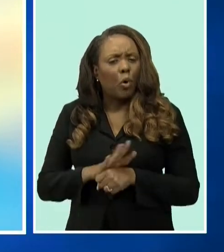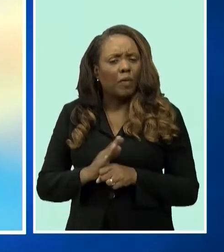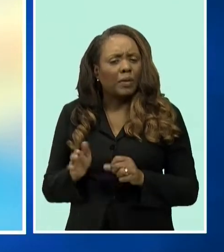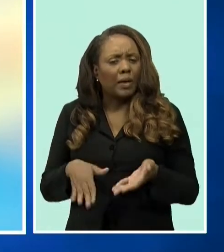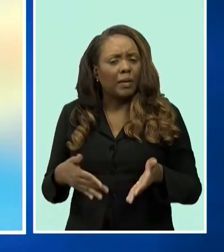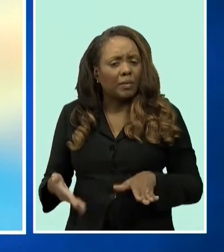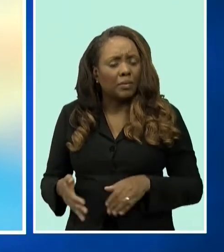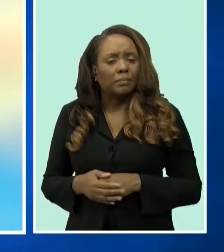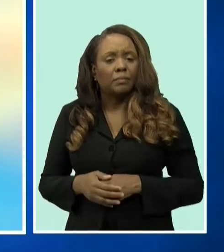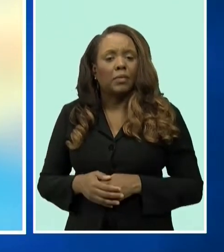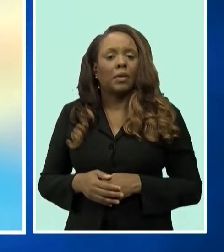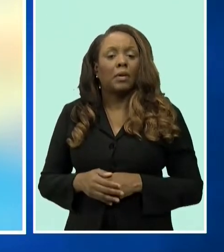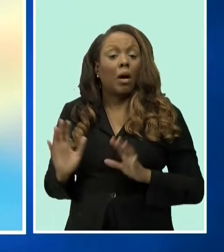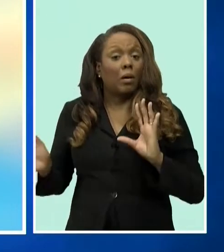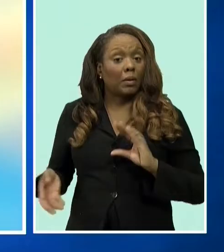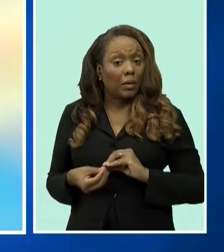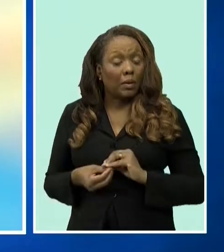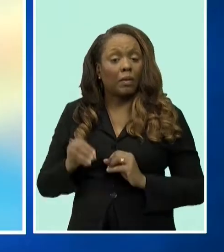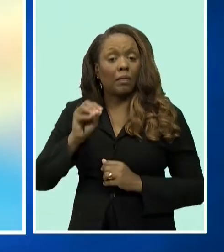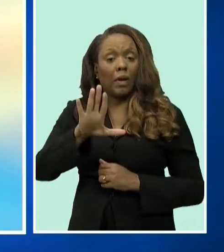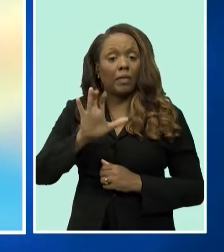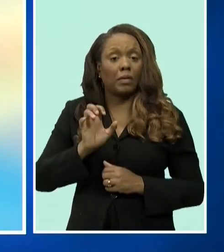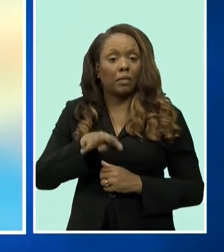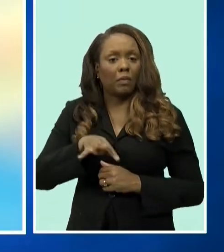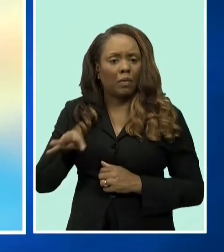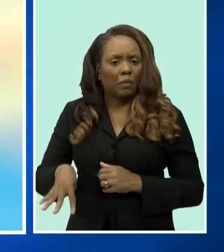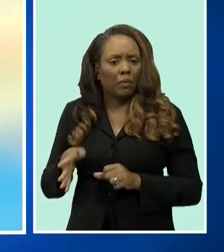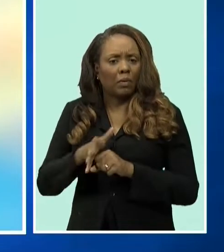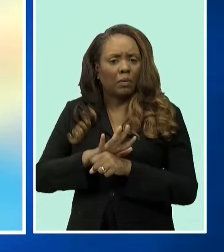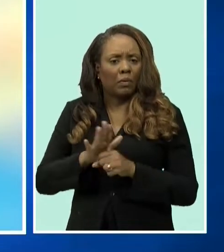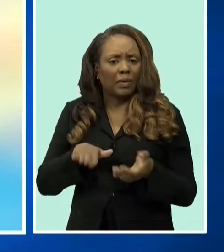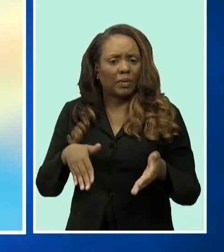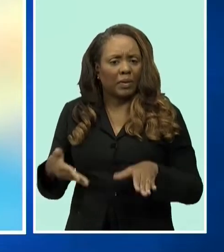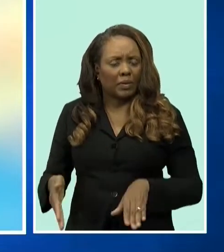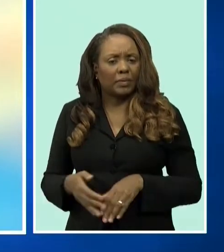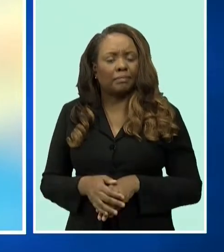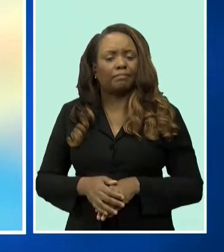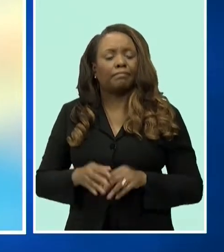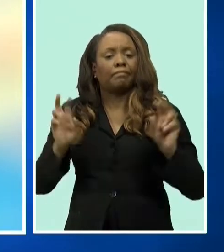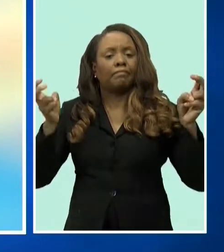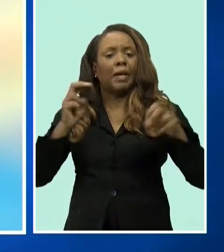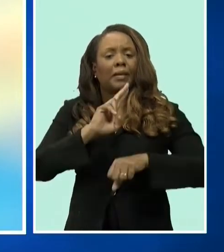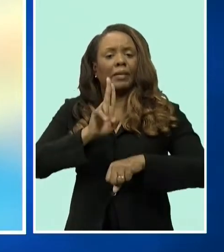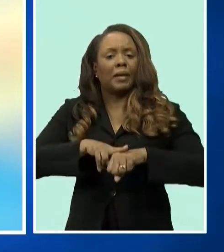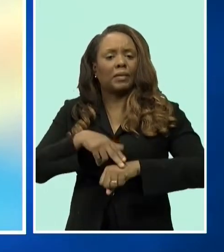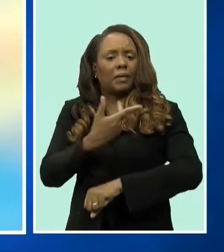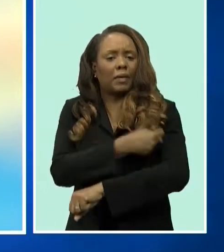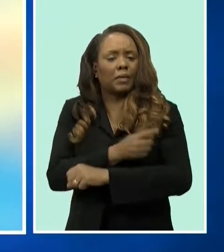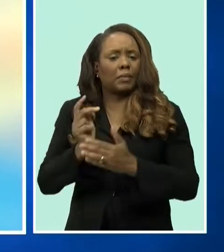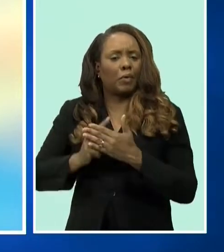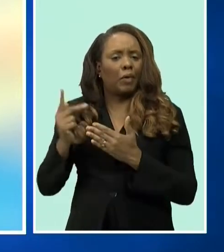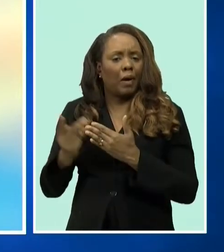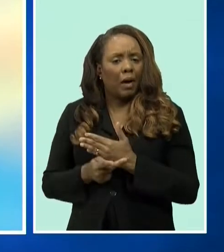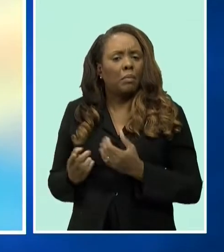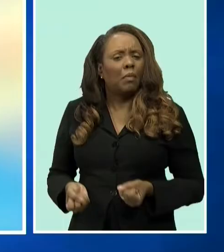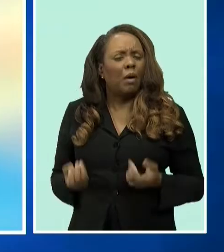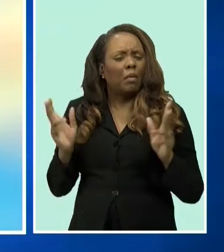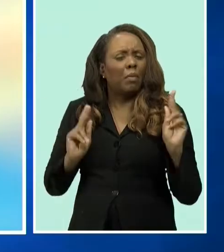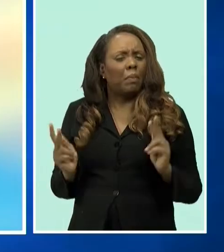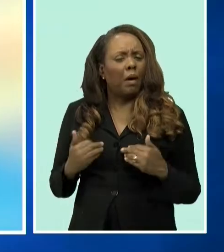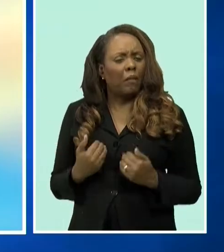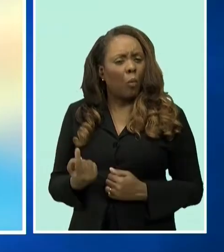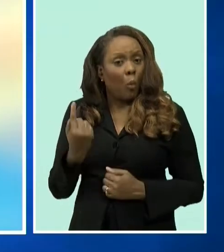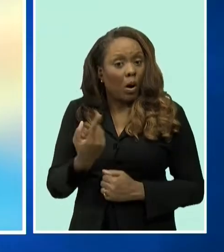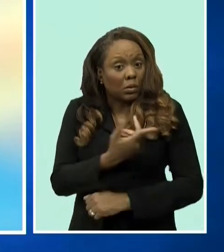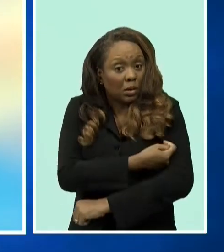September 1st, there were 544 COVID-19 related deaths. Under the National Vaccination Program for COVID-19, the